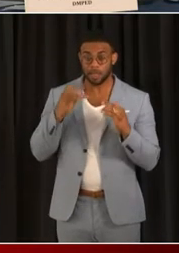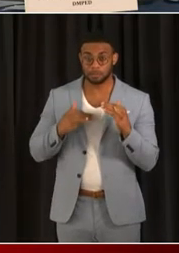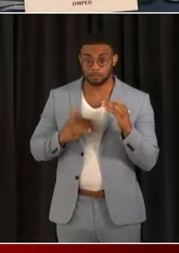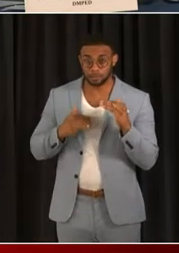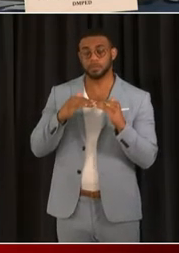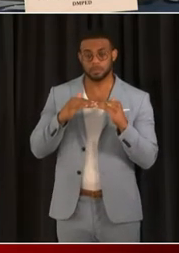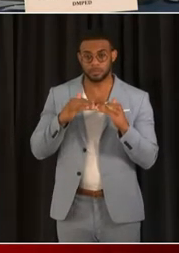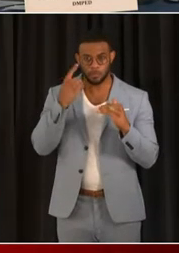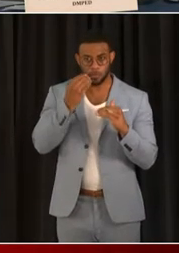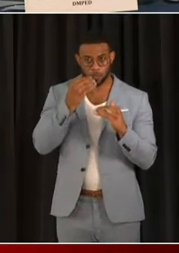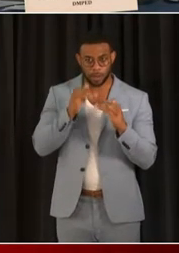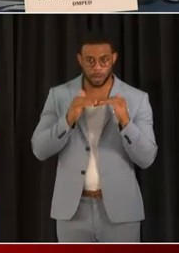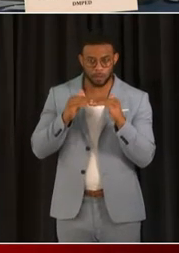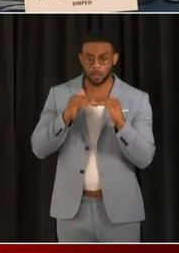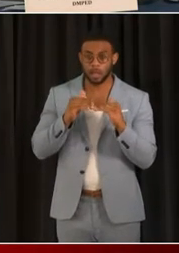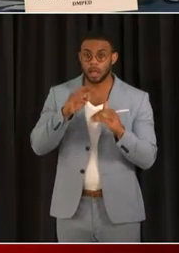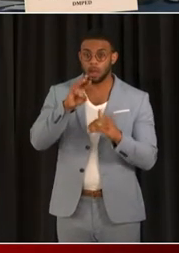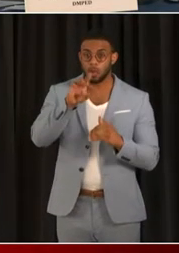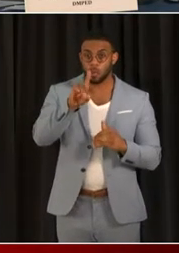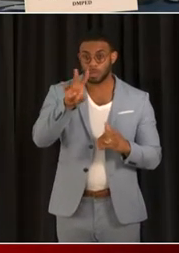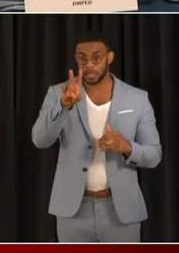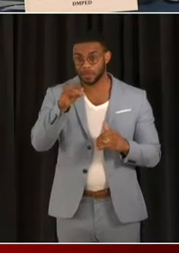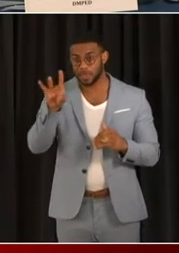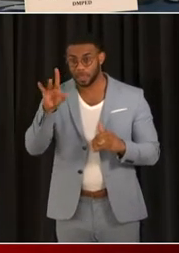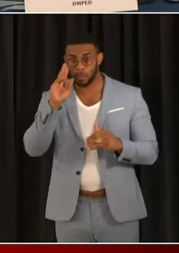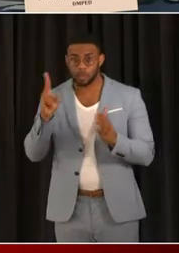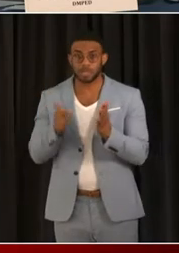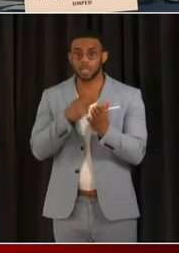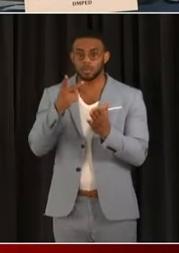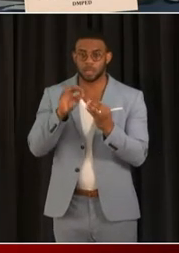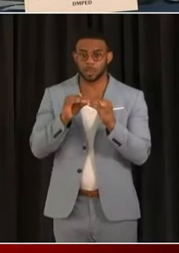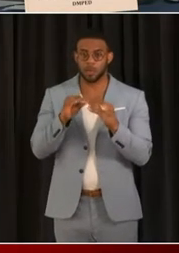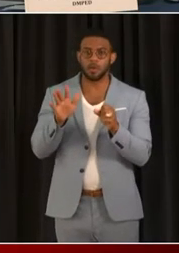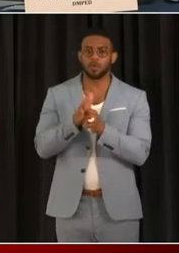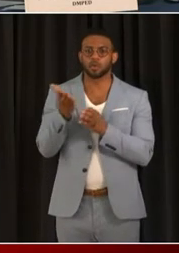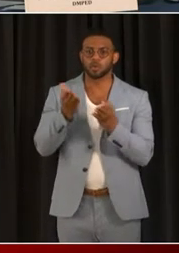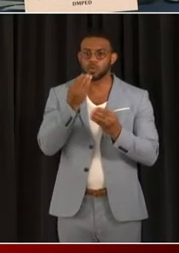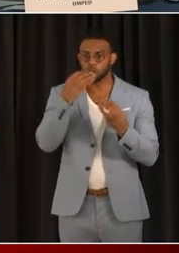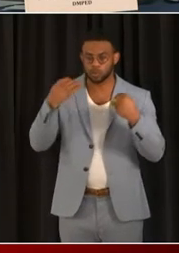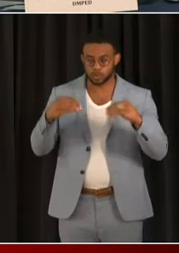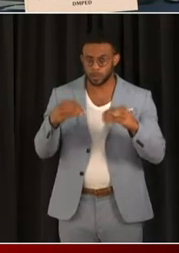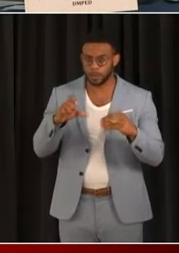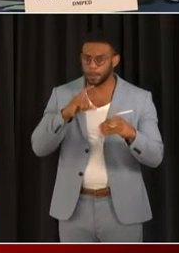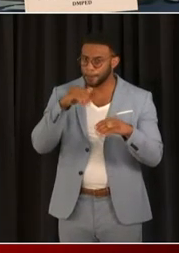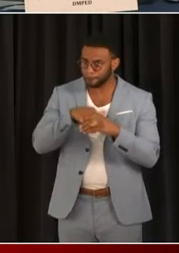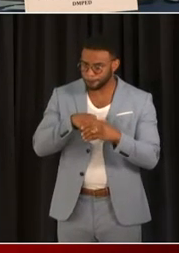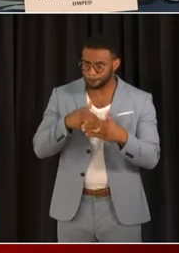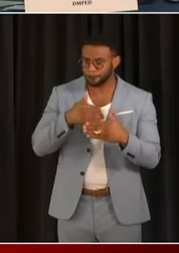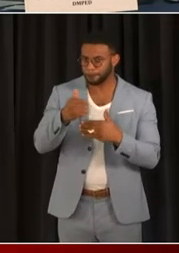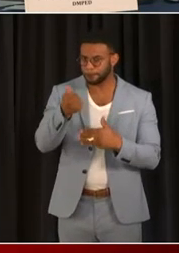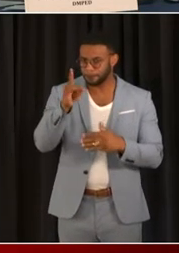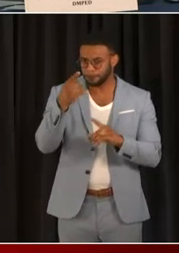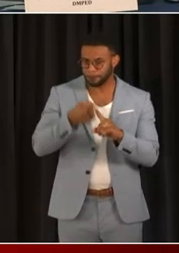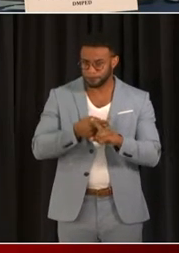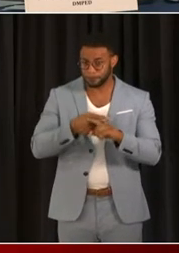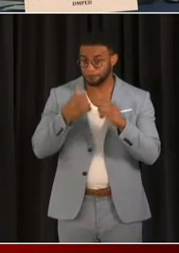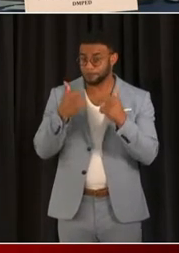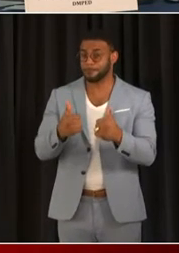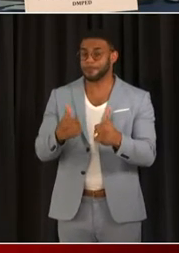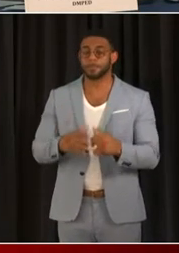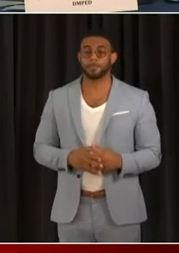point. And so Ward 7 and 8 will double the number of full-service grocery stores that are in it in the next 18